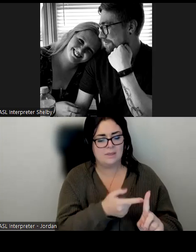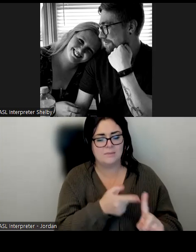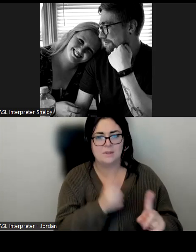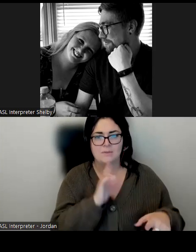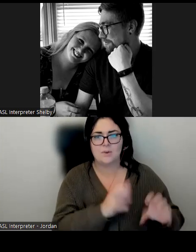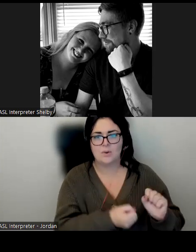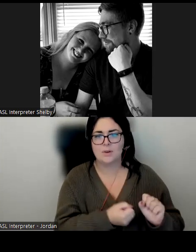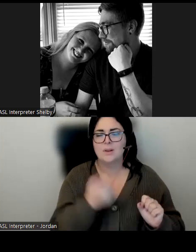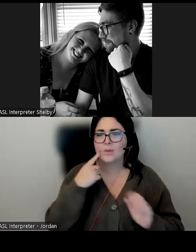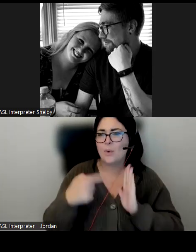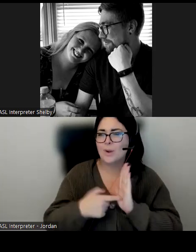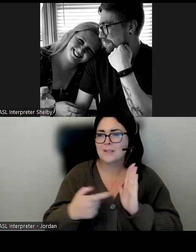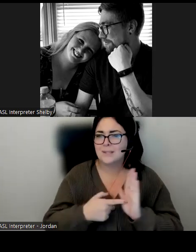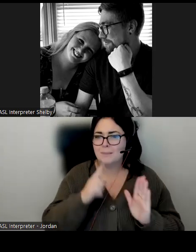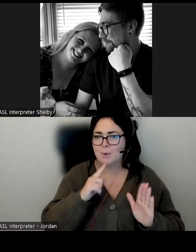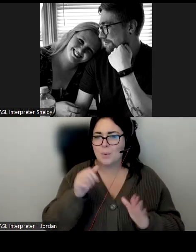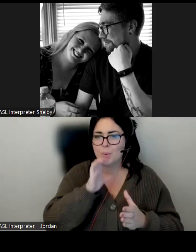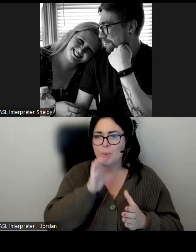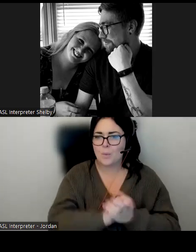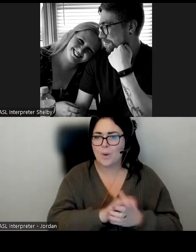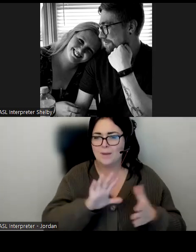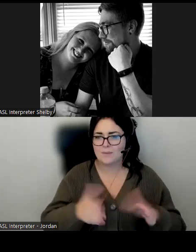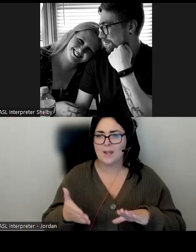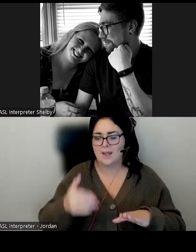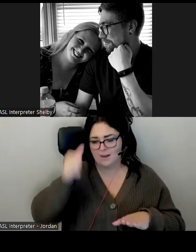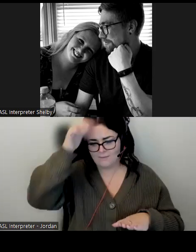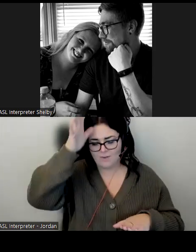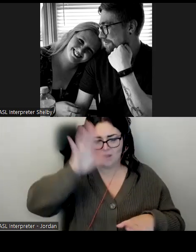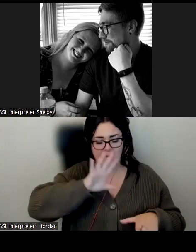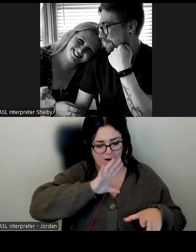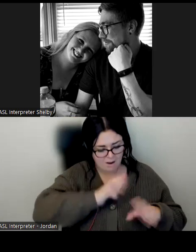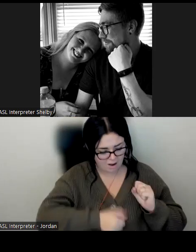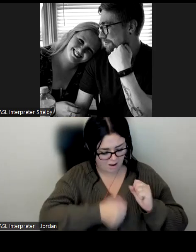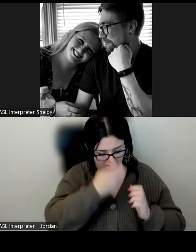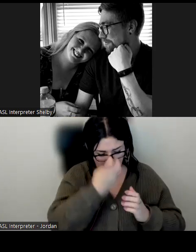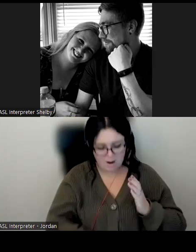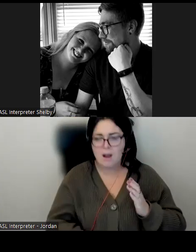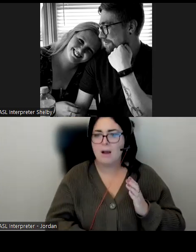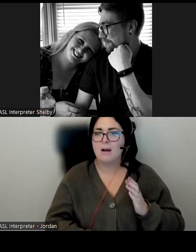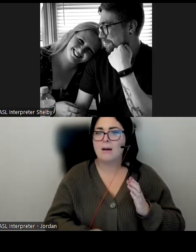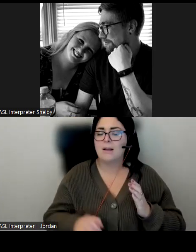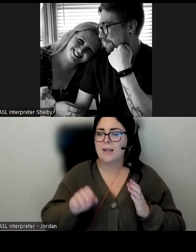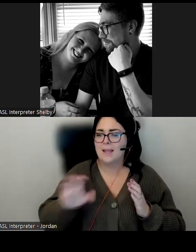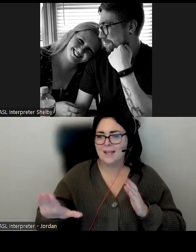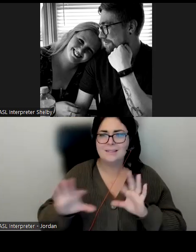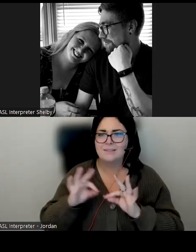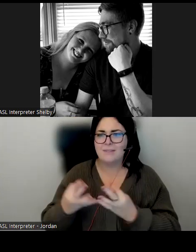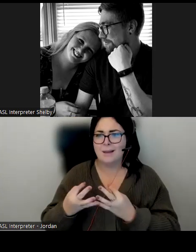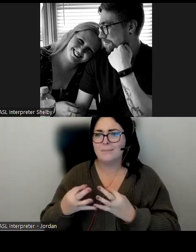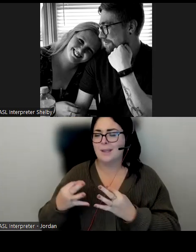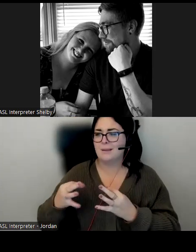wife died and the father is left behind, and the father is so deep in his grief that those children